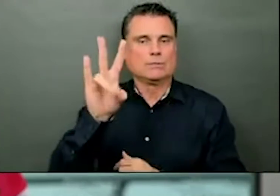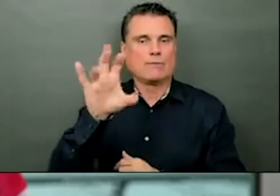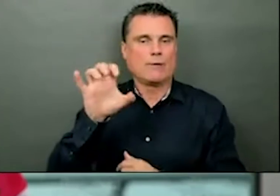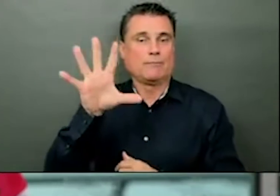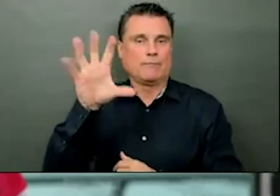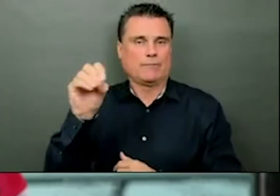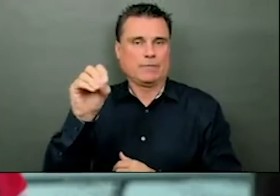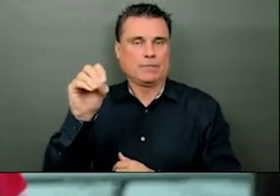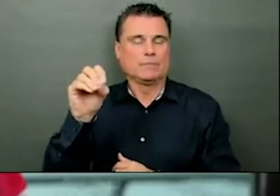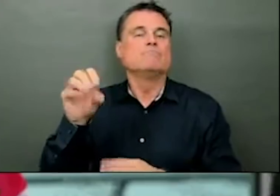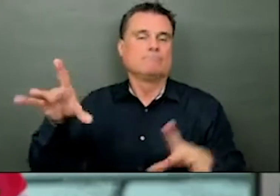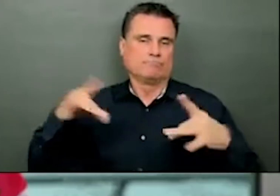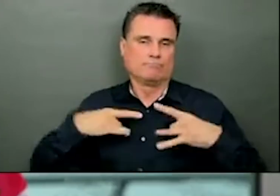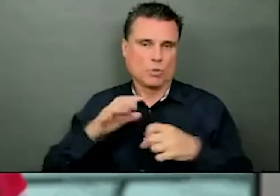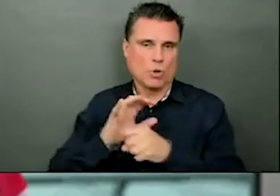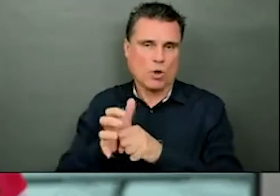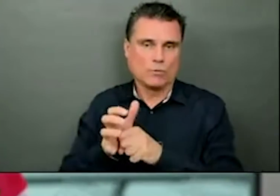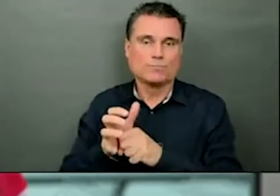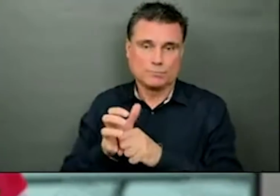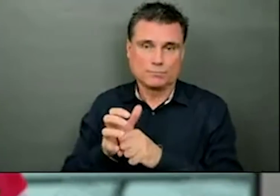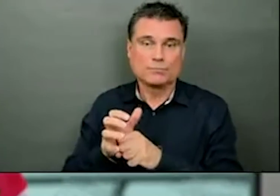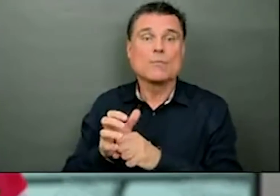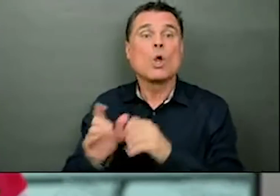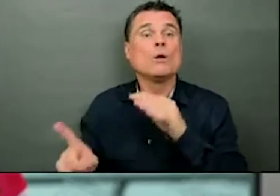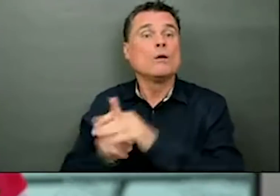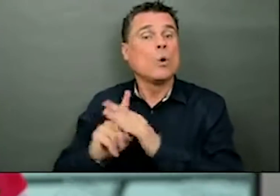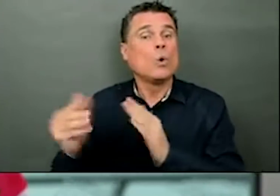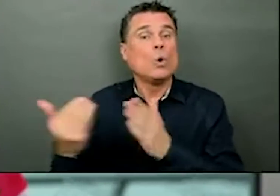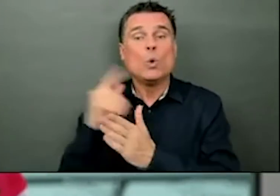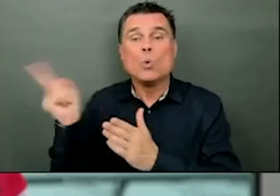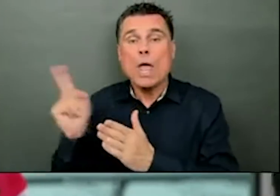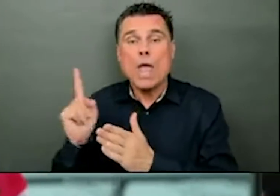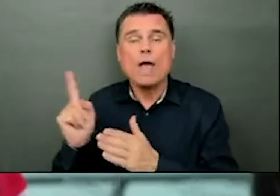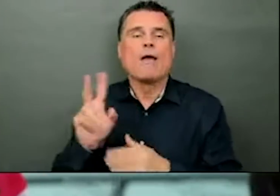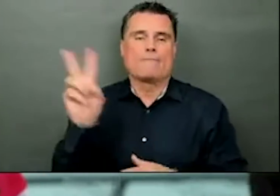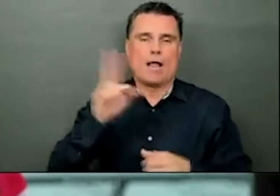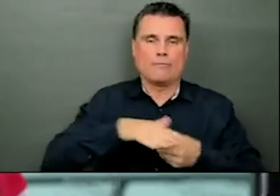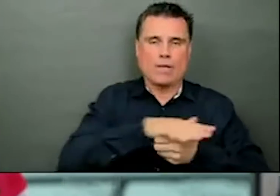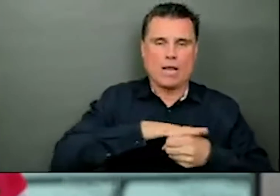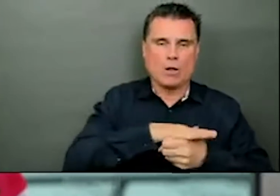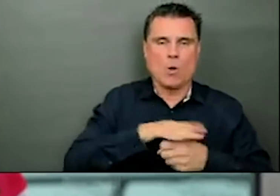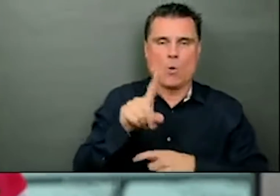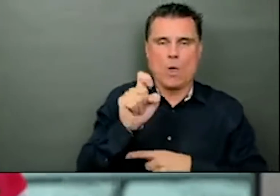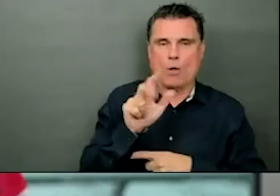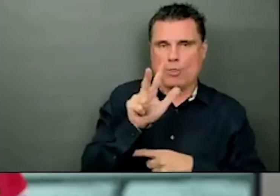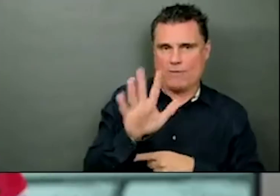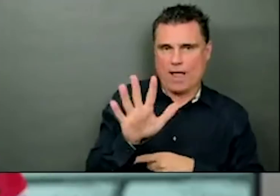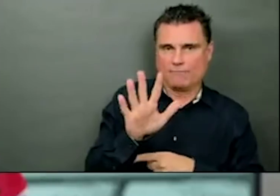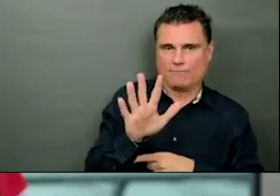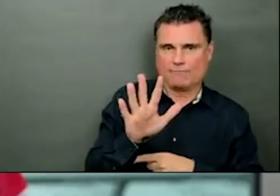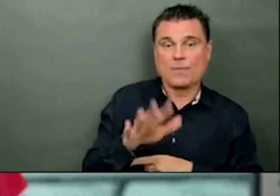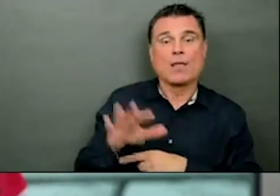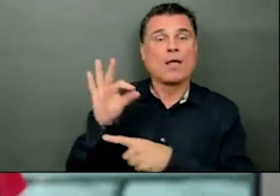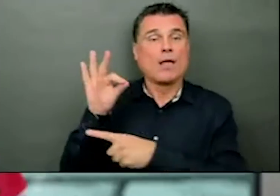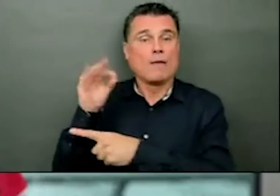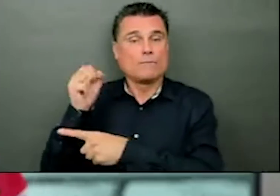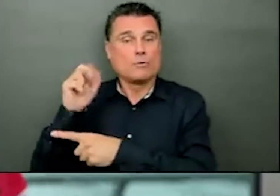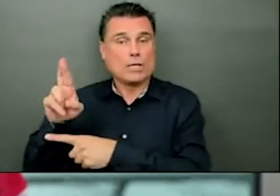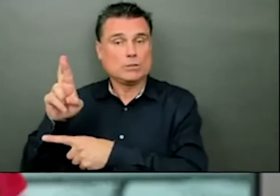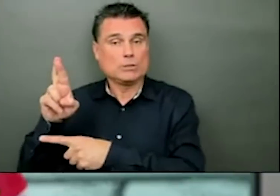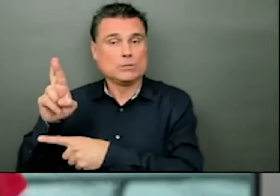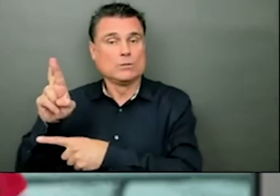72,750. Of the new cases, 135 are people in the Vancouver Coastal Health Region,